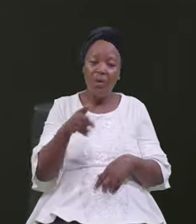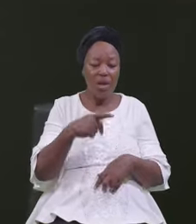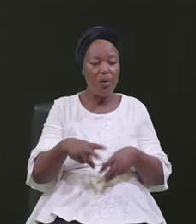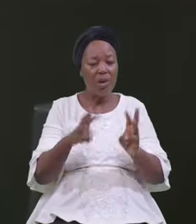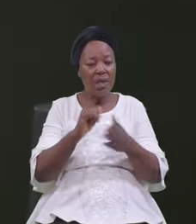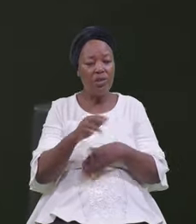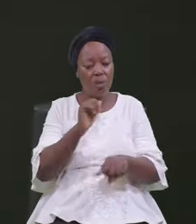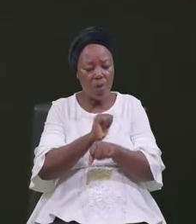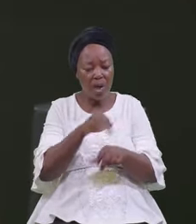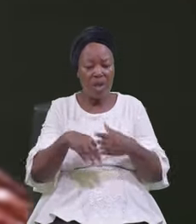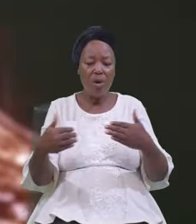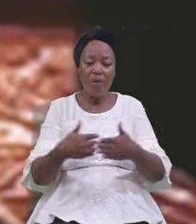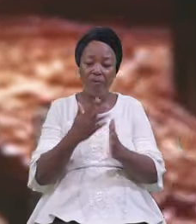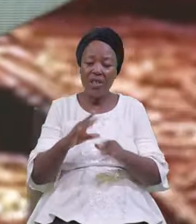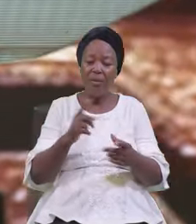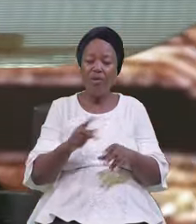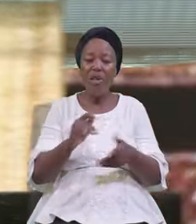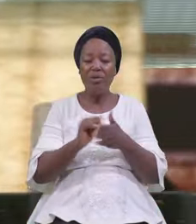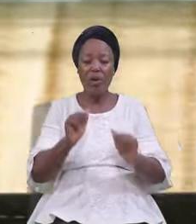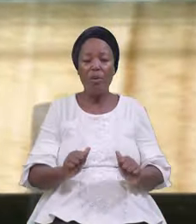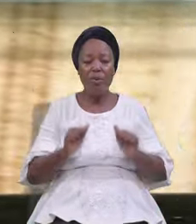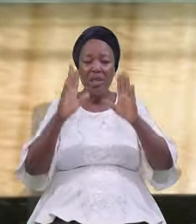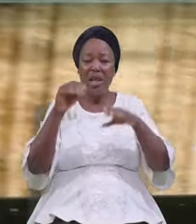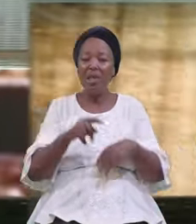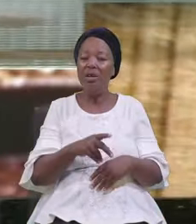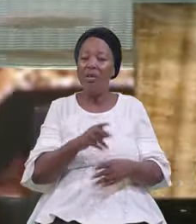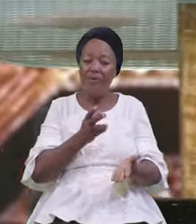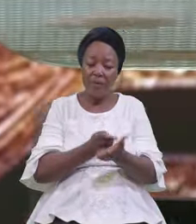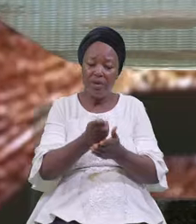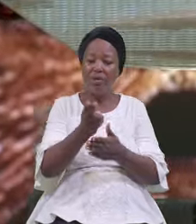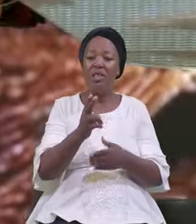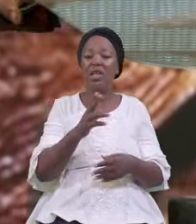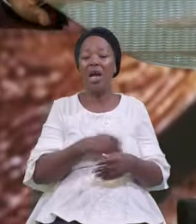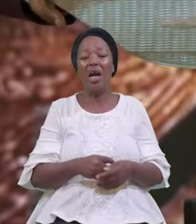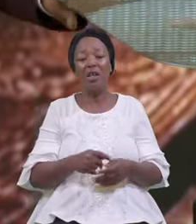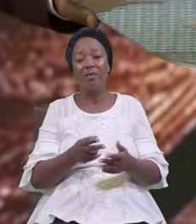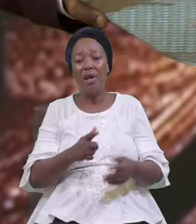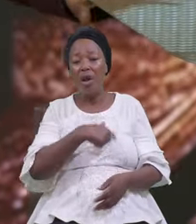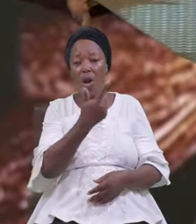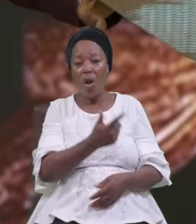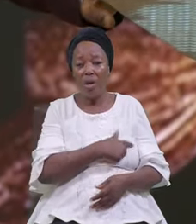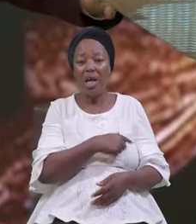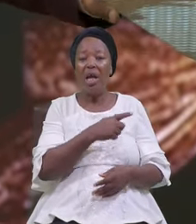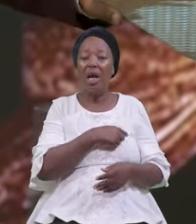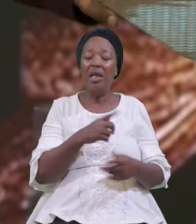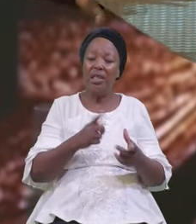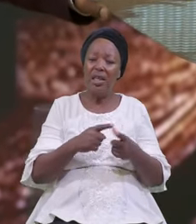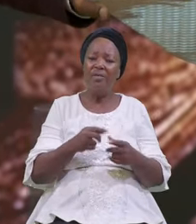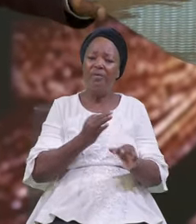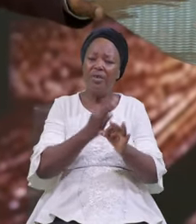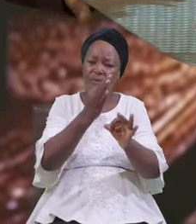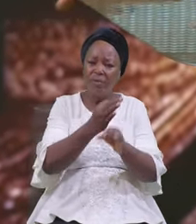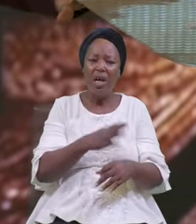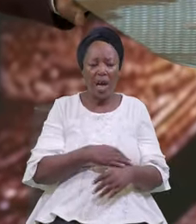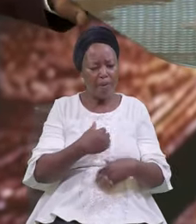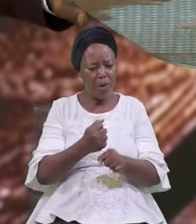the office, and the way you are committed, and the way you are honest, and the way you are loyal, makes other workers in that place. They should